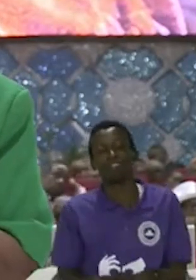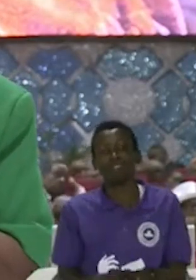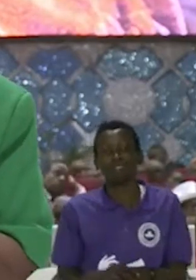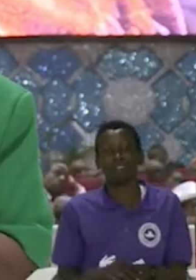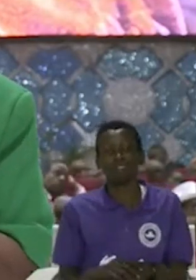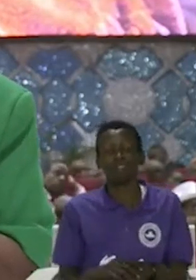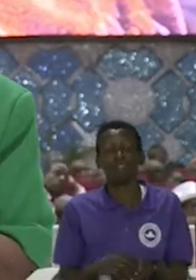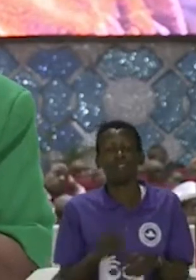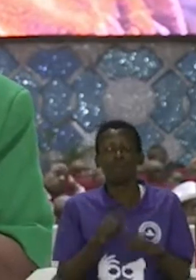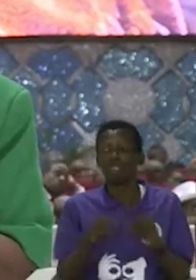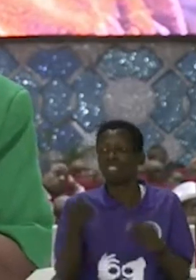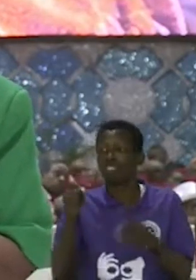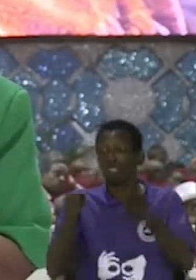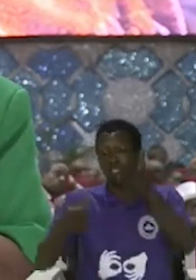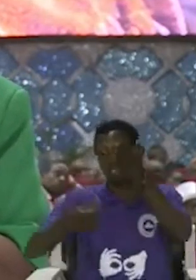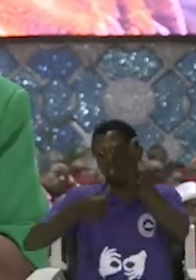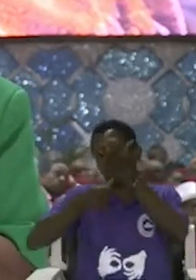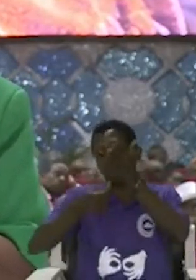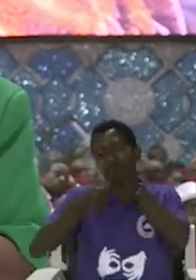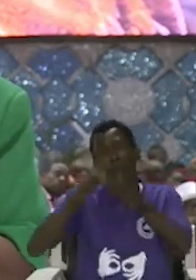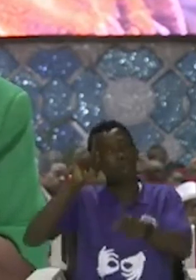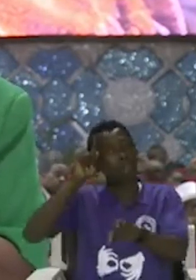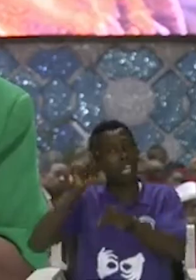The elder brothers, they said,